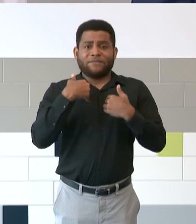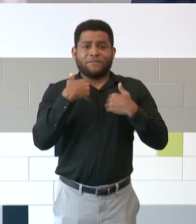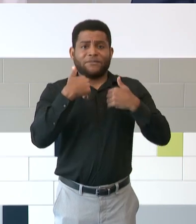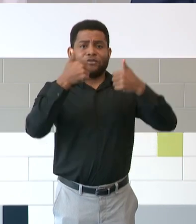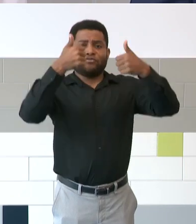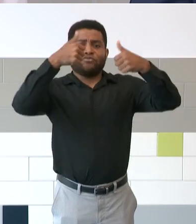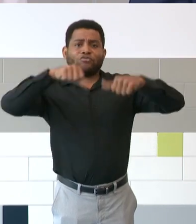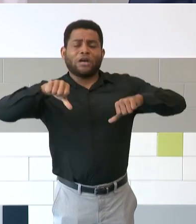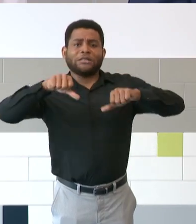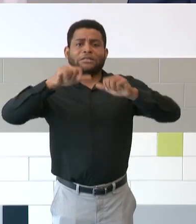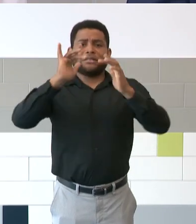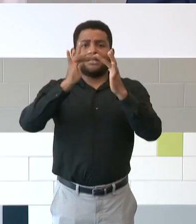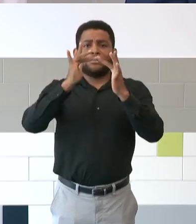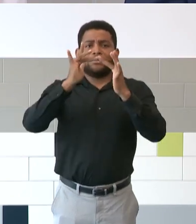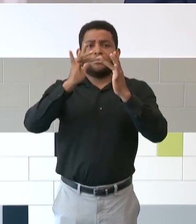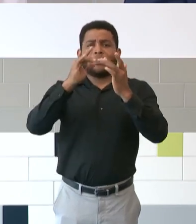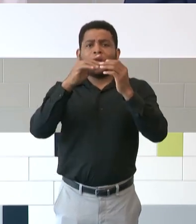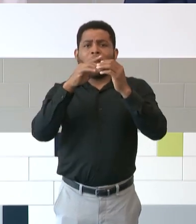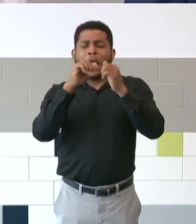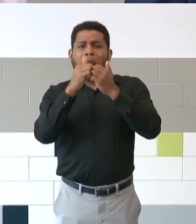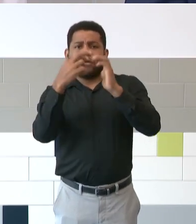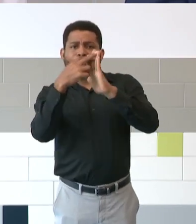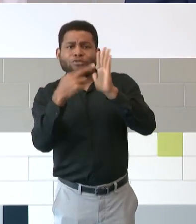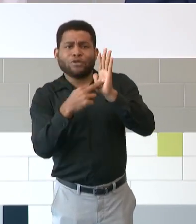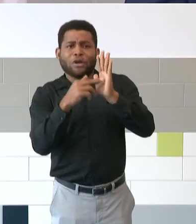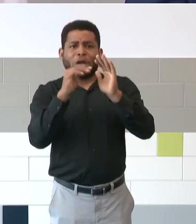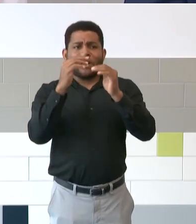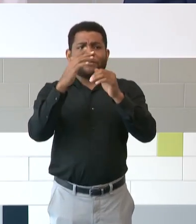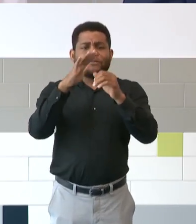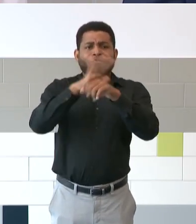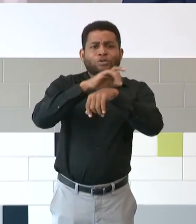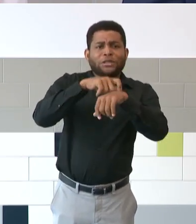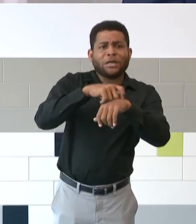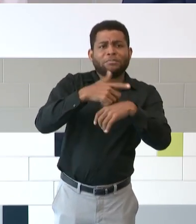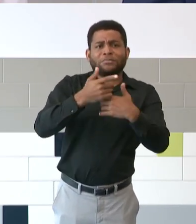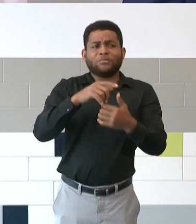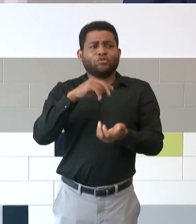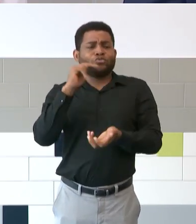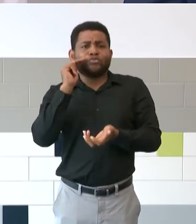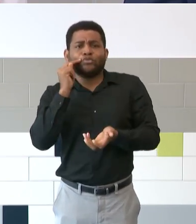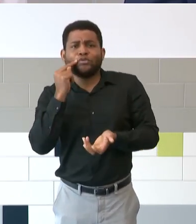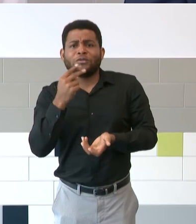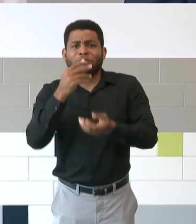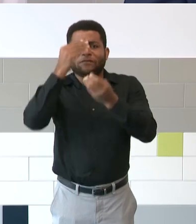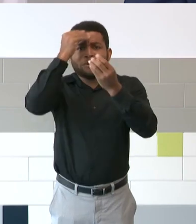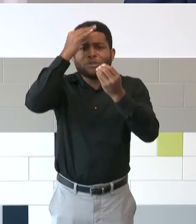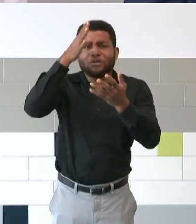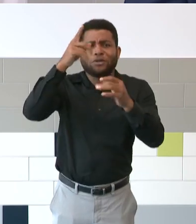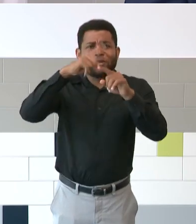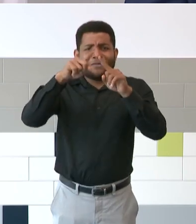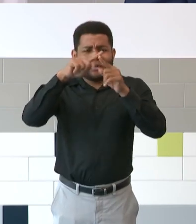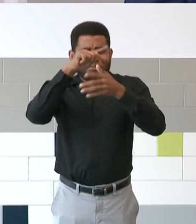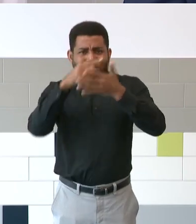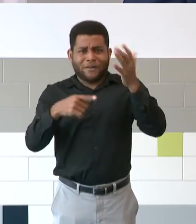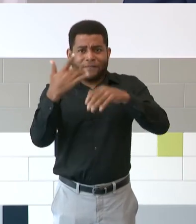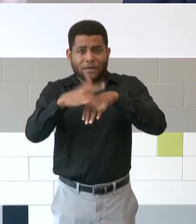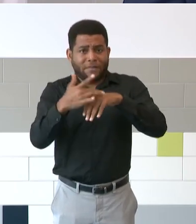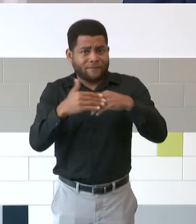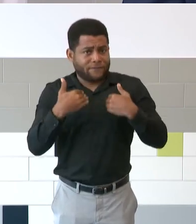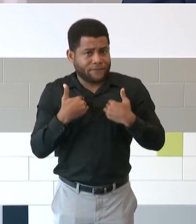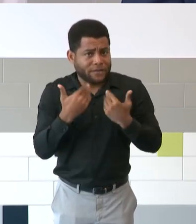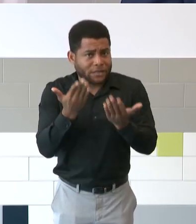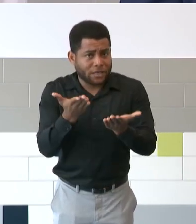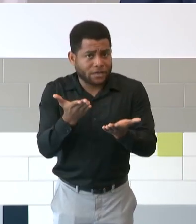time, all of the nutrition resources available to our students as well. And now is a good time to check